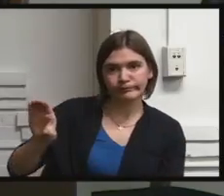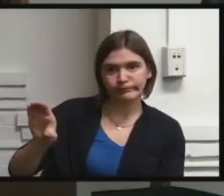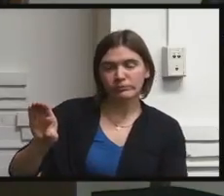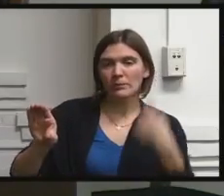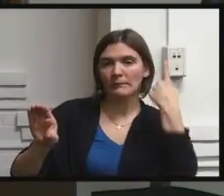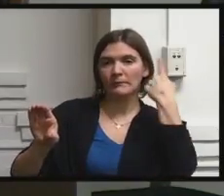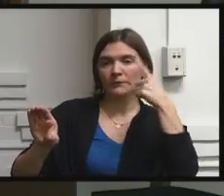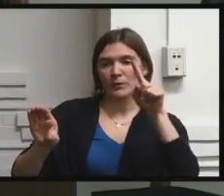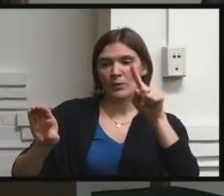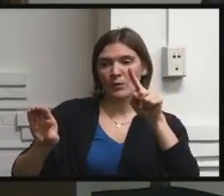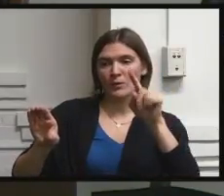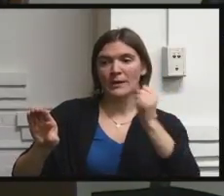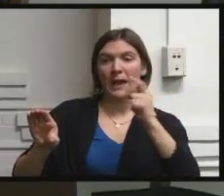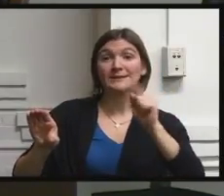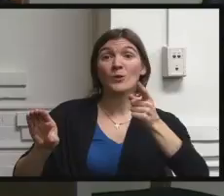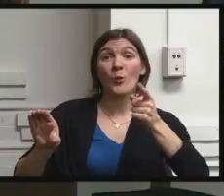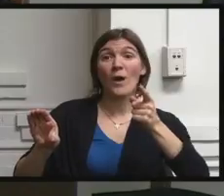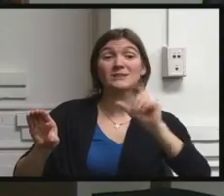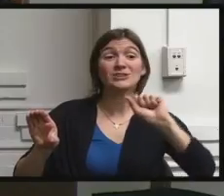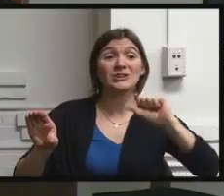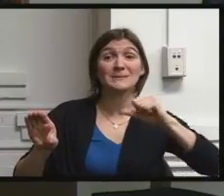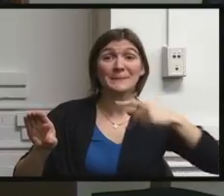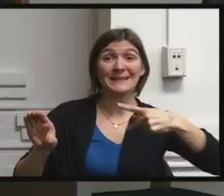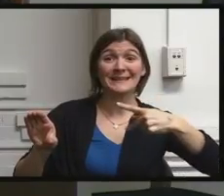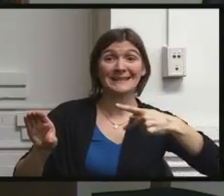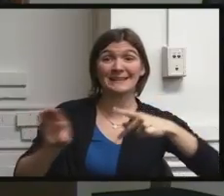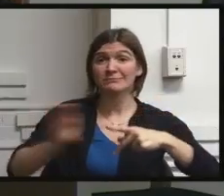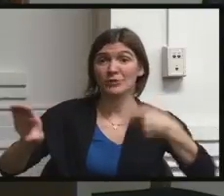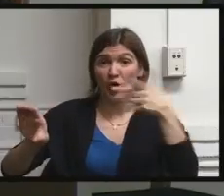the Exit One project.